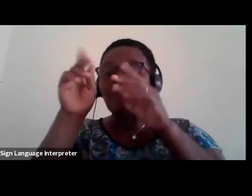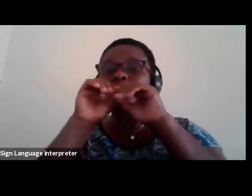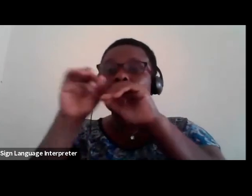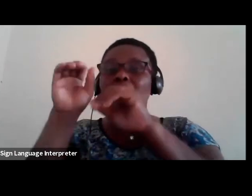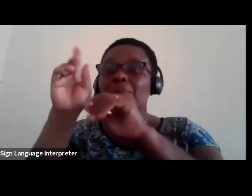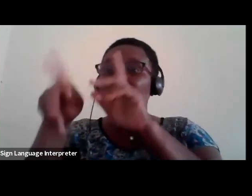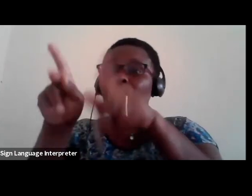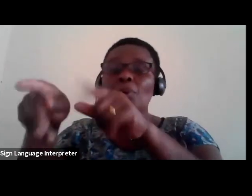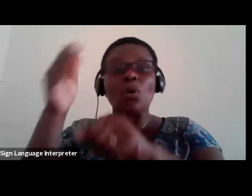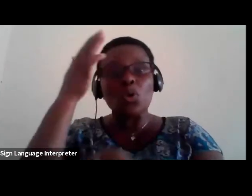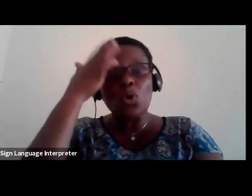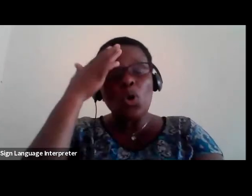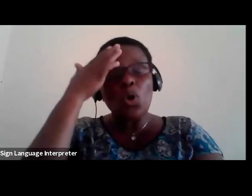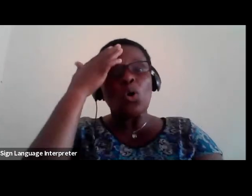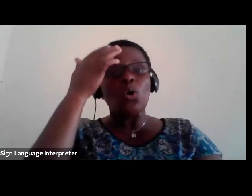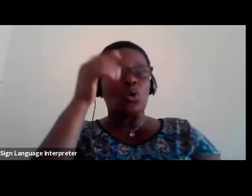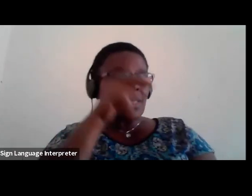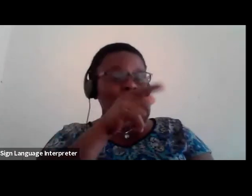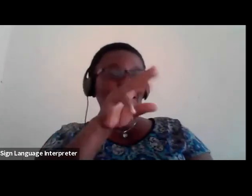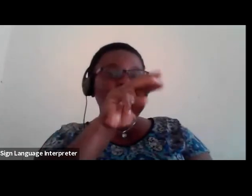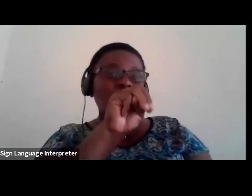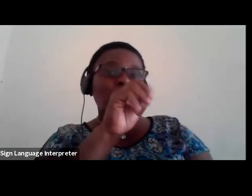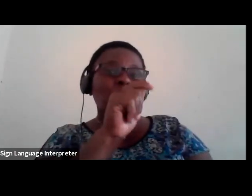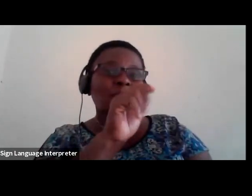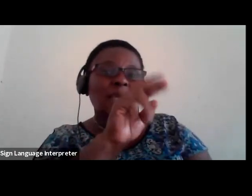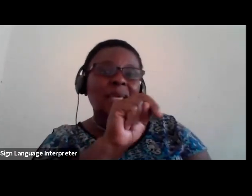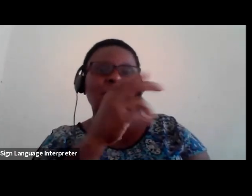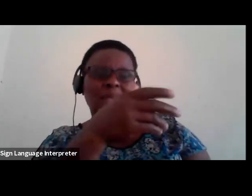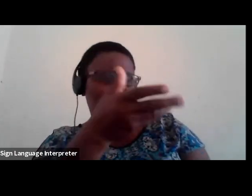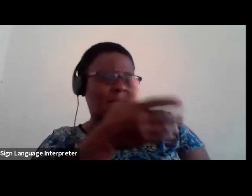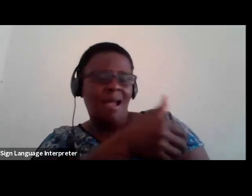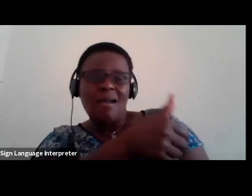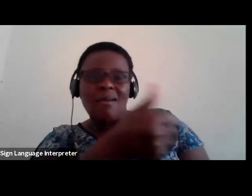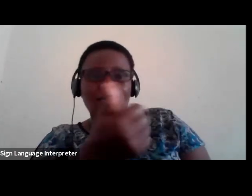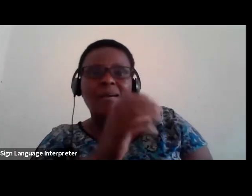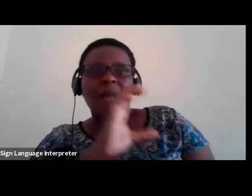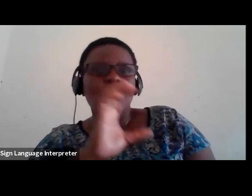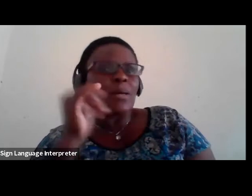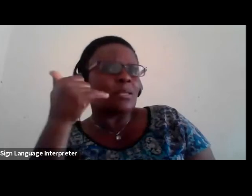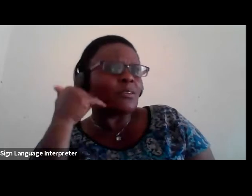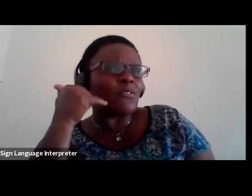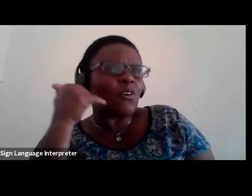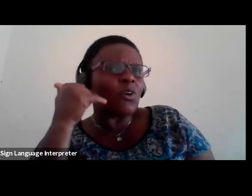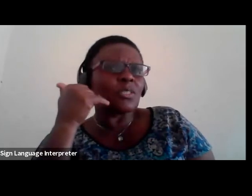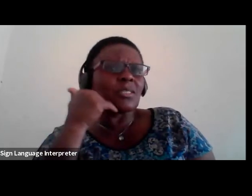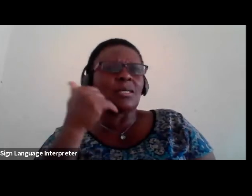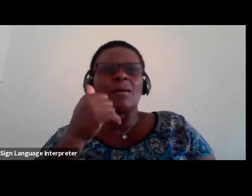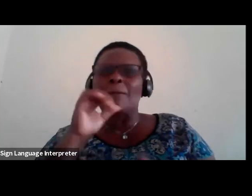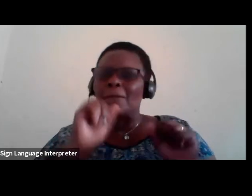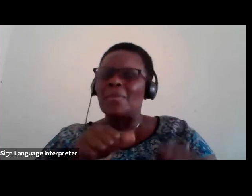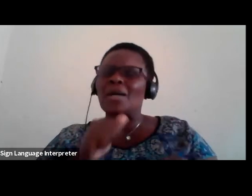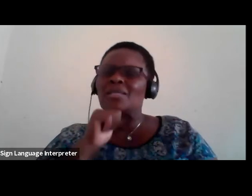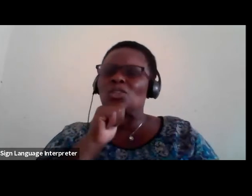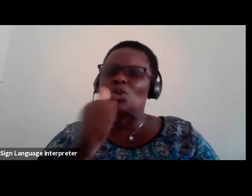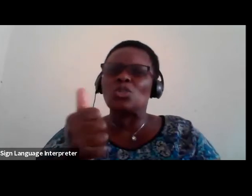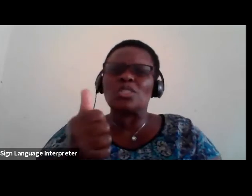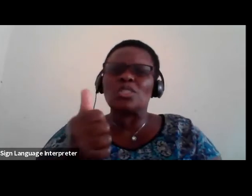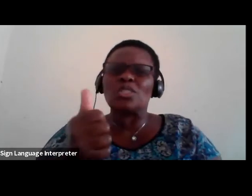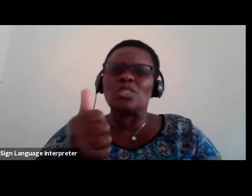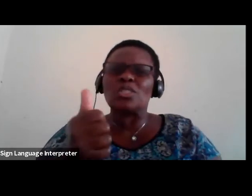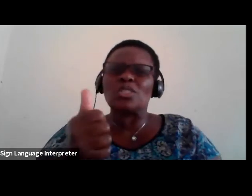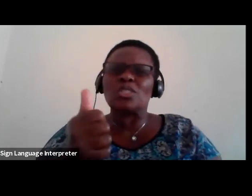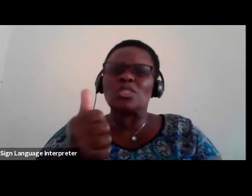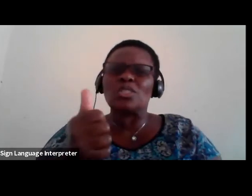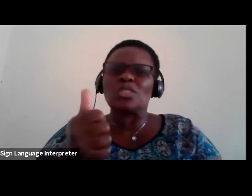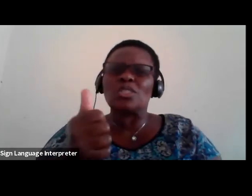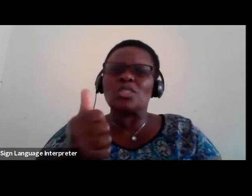be conniving with the criminal elements in the state to share unlawfully customers' data. So if